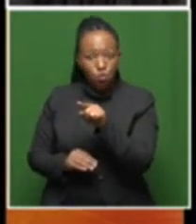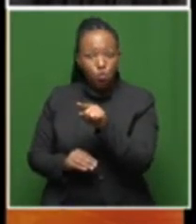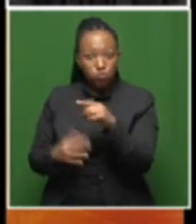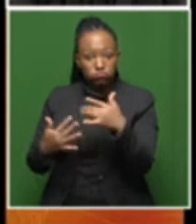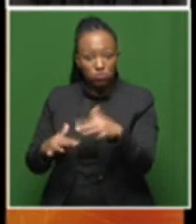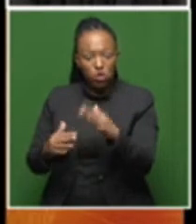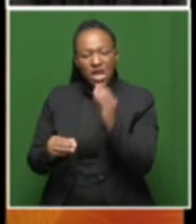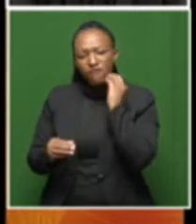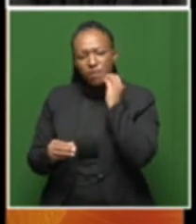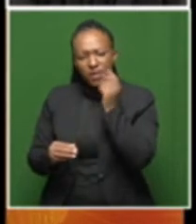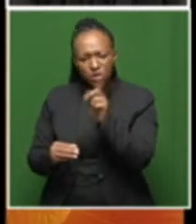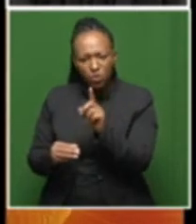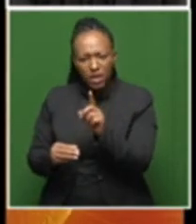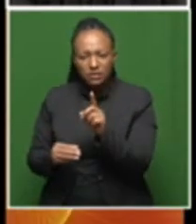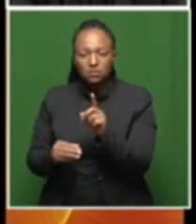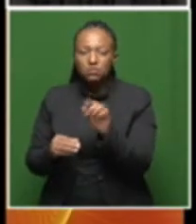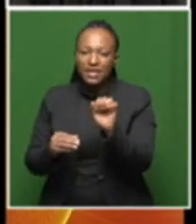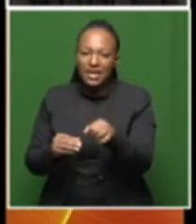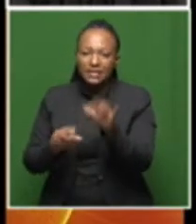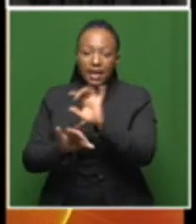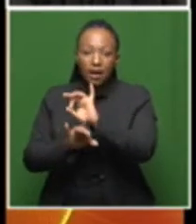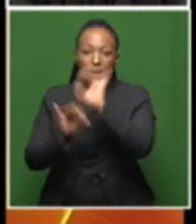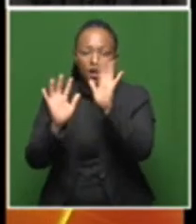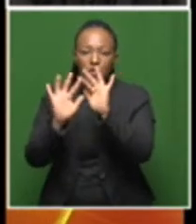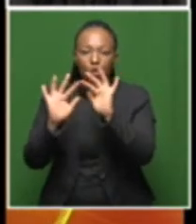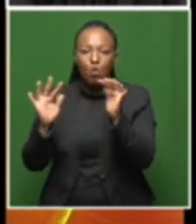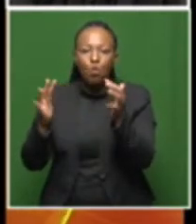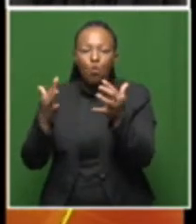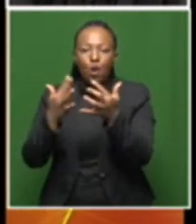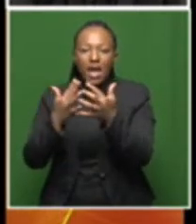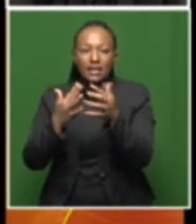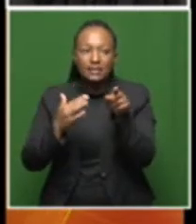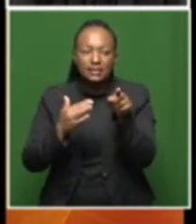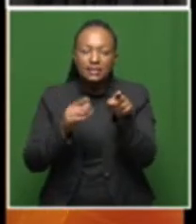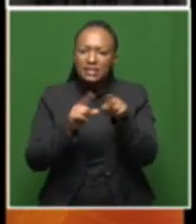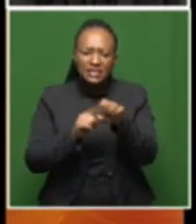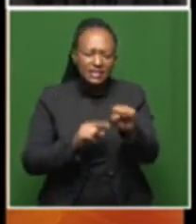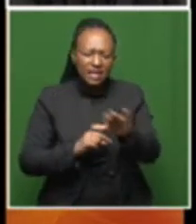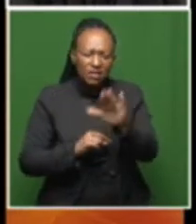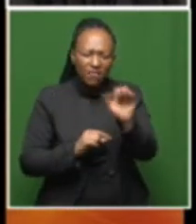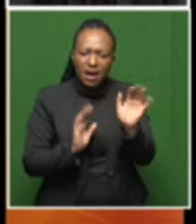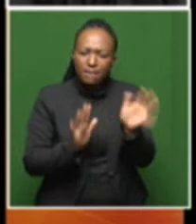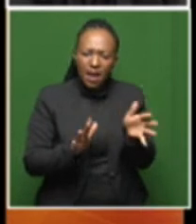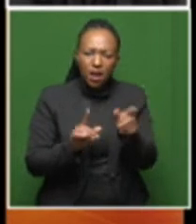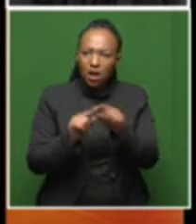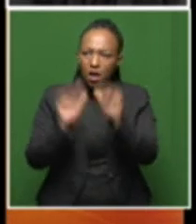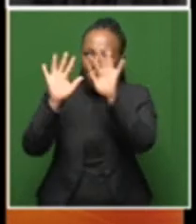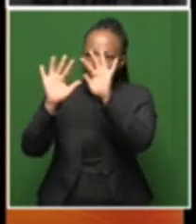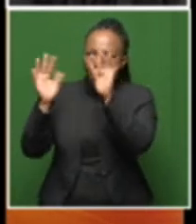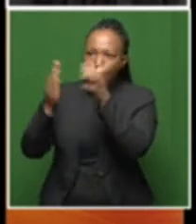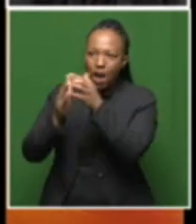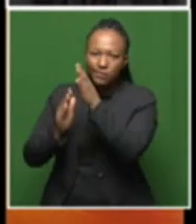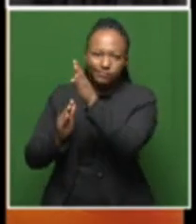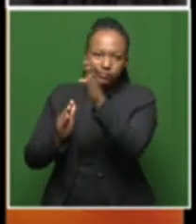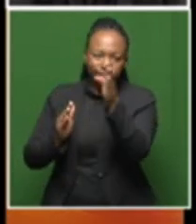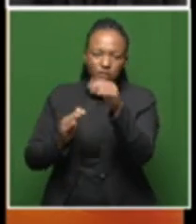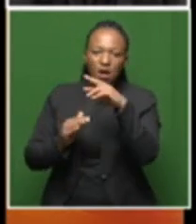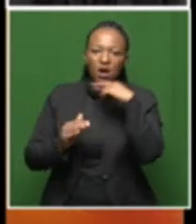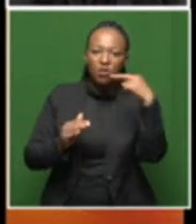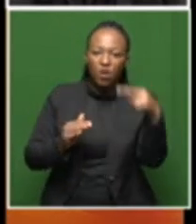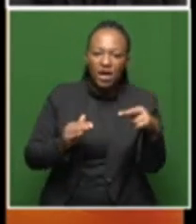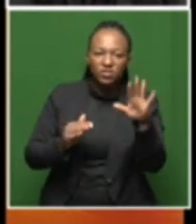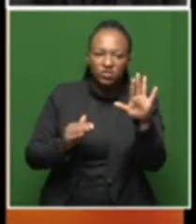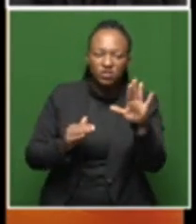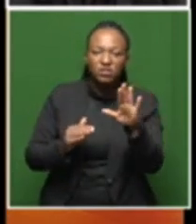coming. It's very clear around the world, not only in South Africa, but both in Russia,